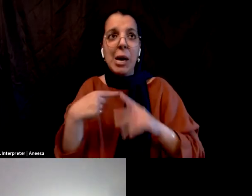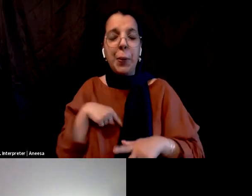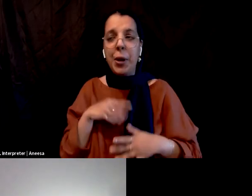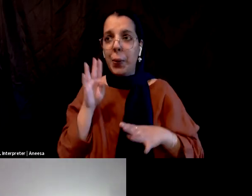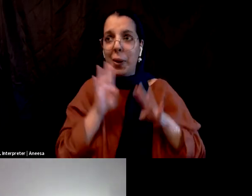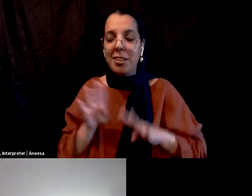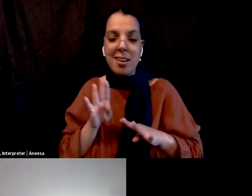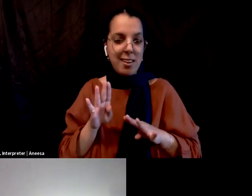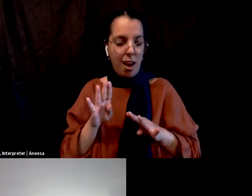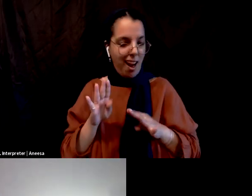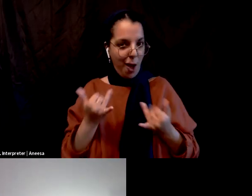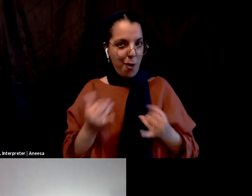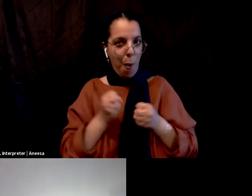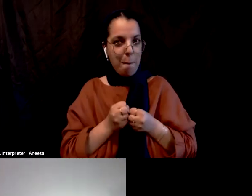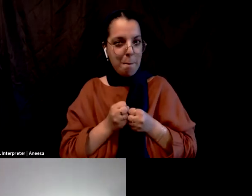very glad that